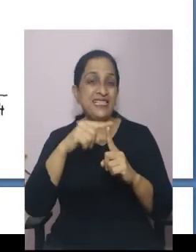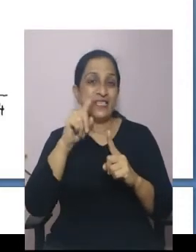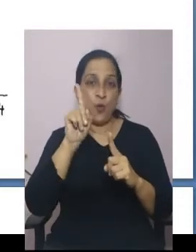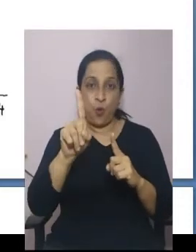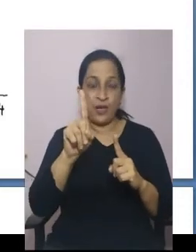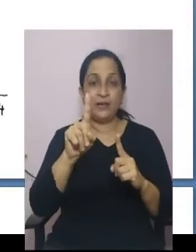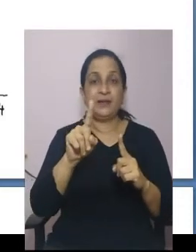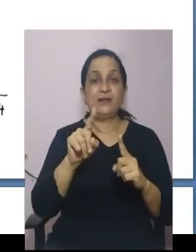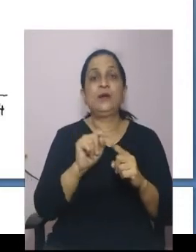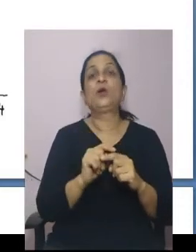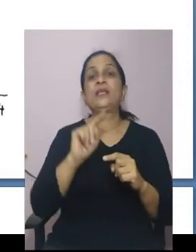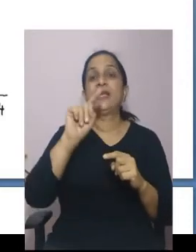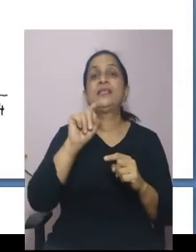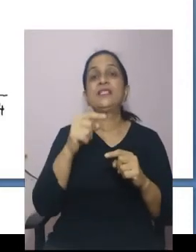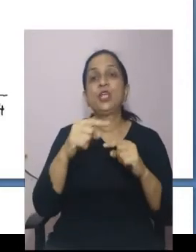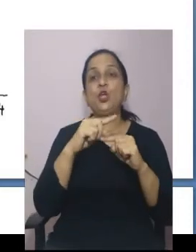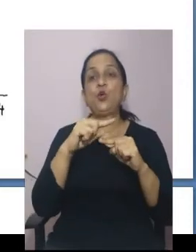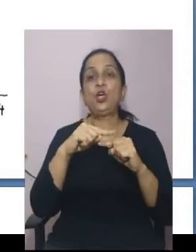plus j.